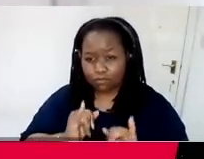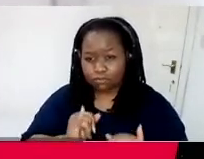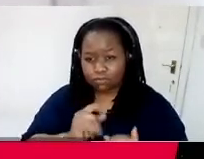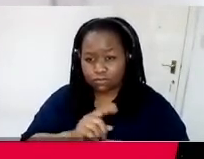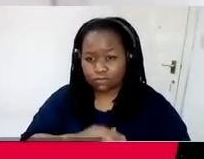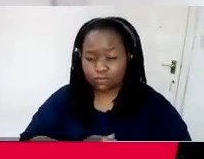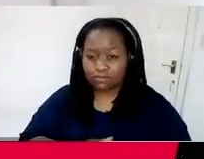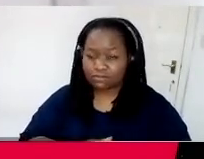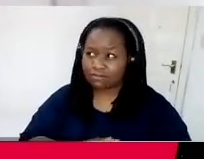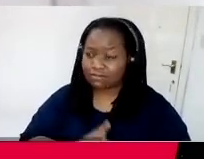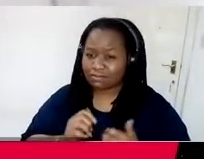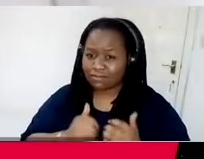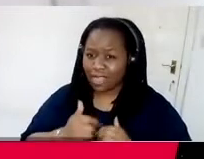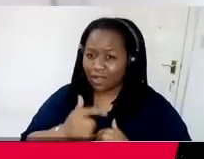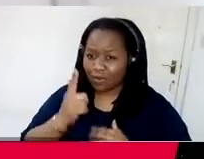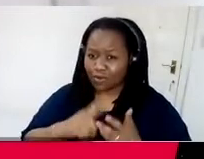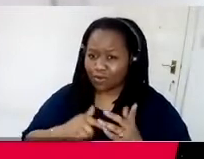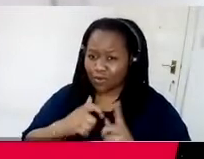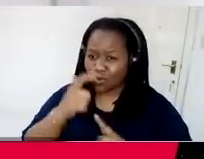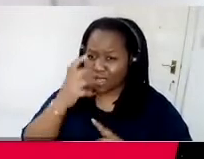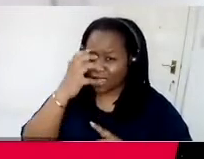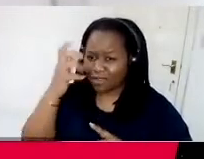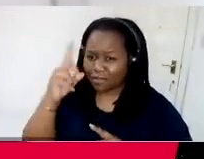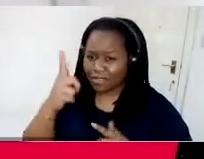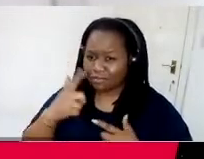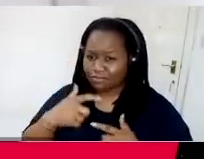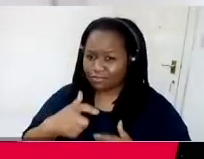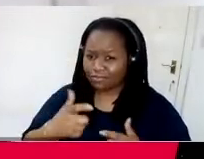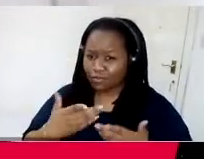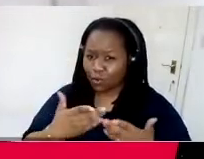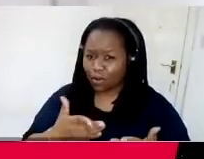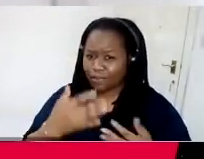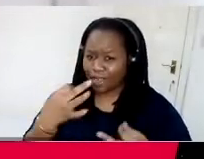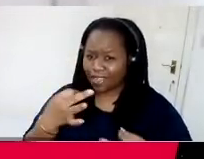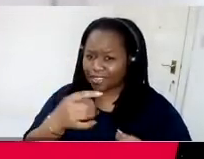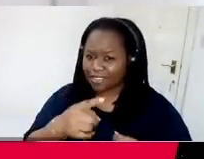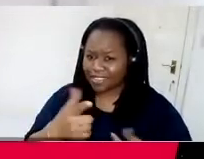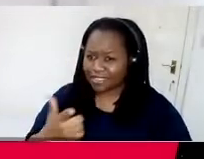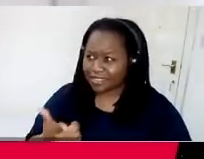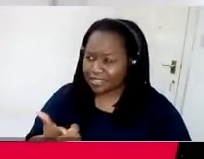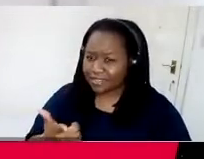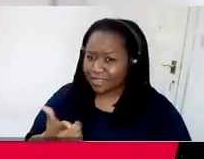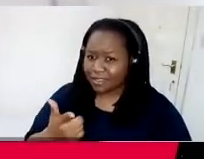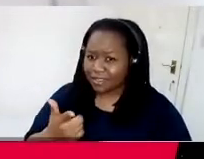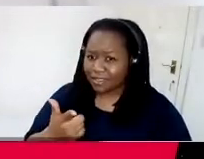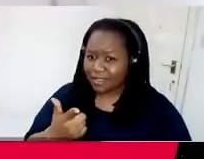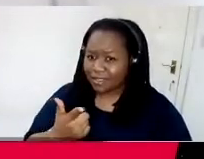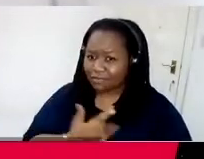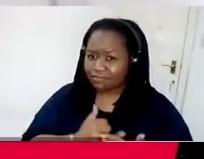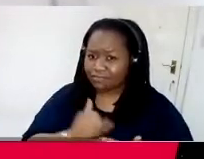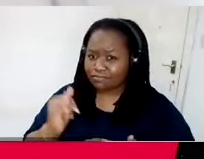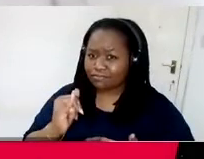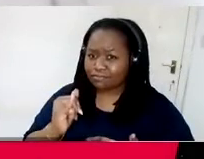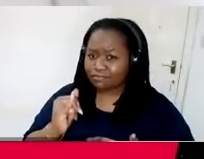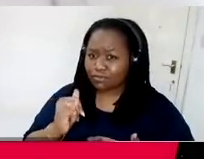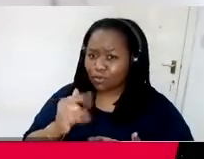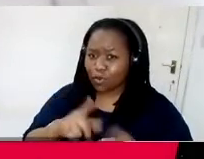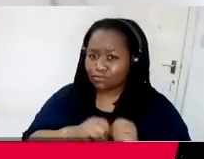it that the government continues to issue licenses that seem to fly in the face of its publicly stated